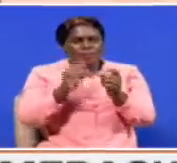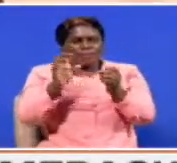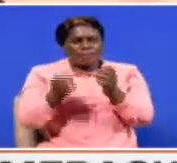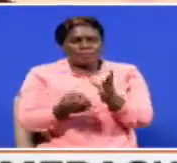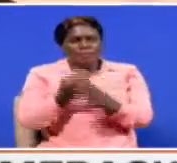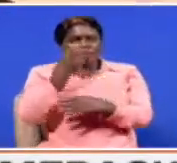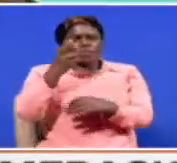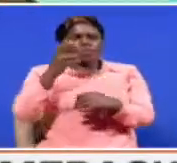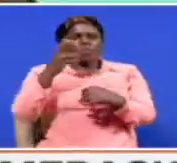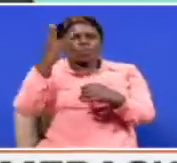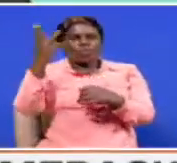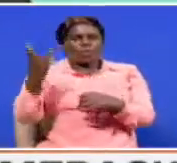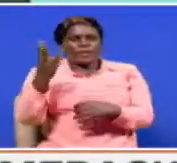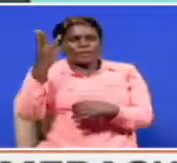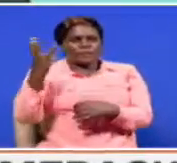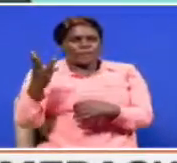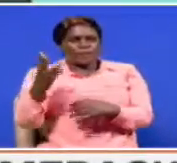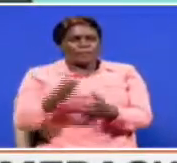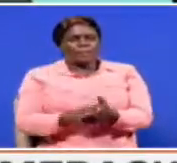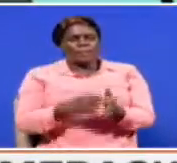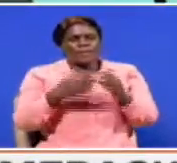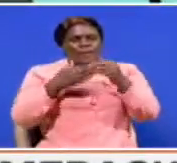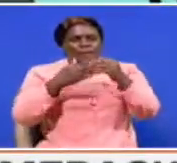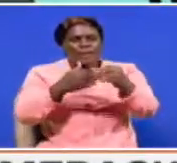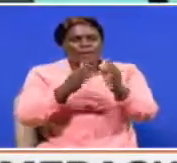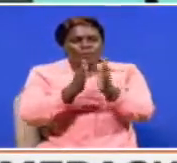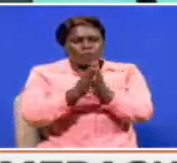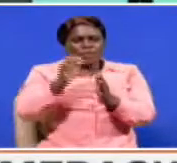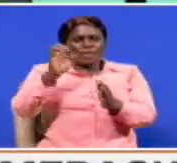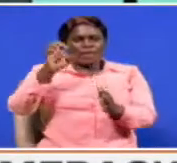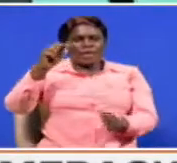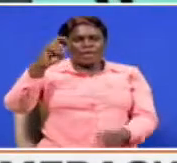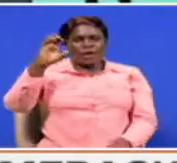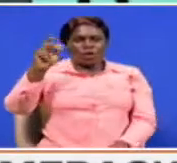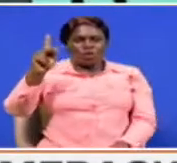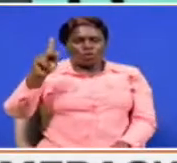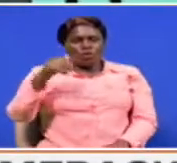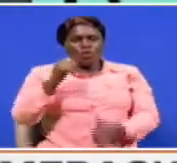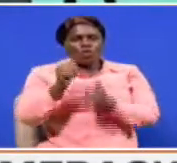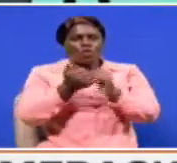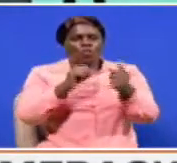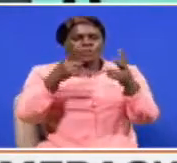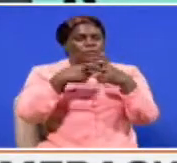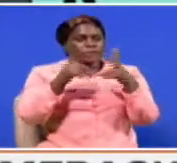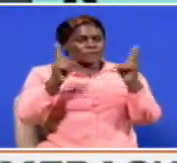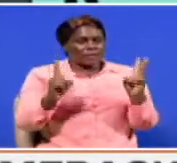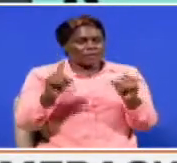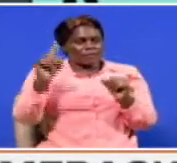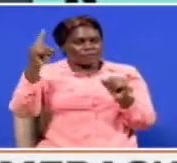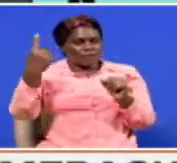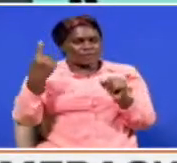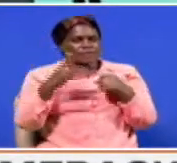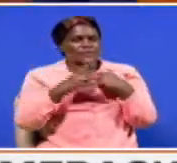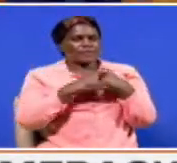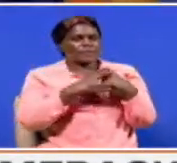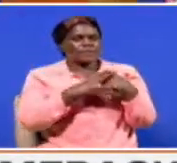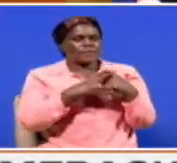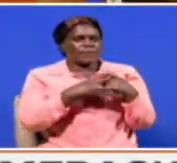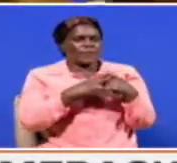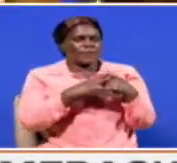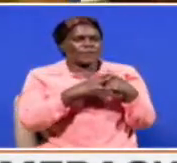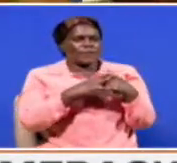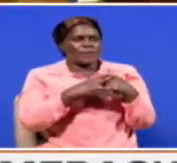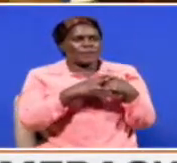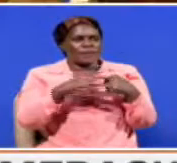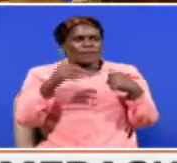on Wednesday and will be led by Enoch Mogeni in the games that kick off on the 1st of September.